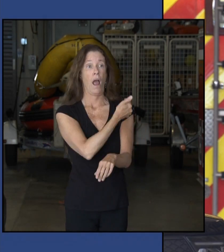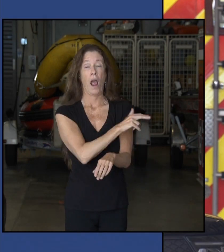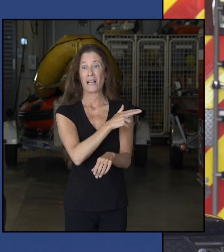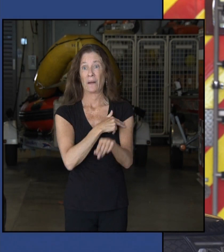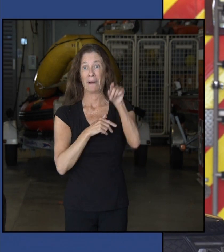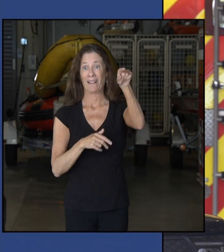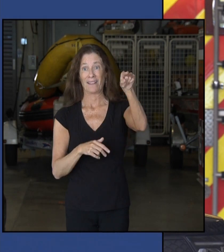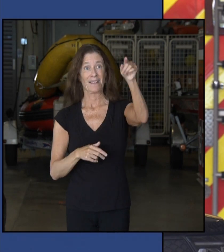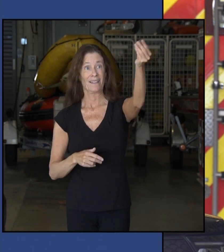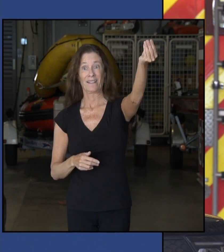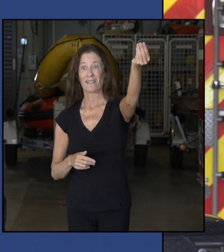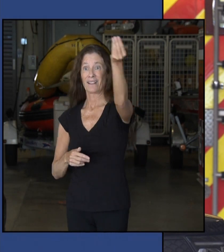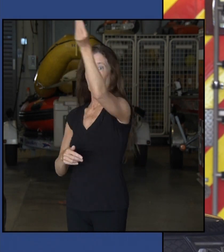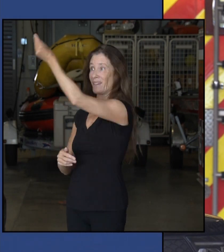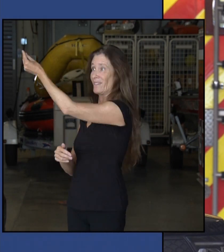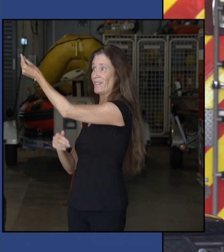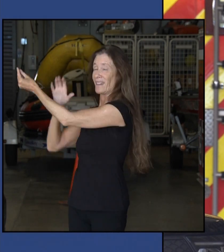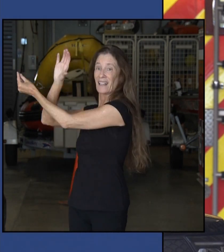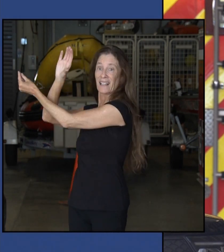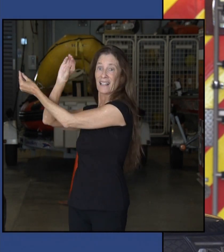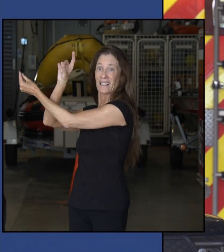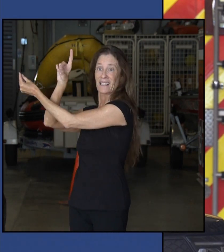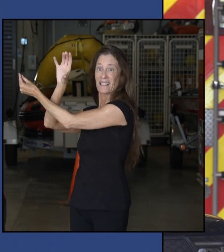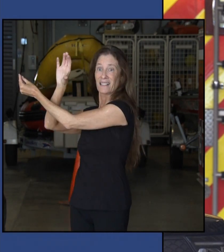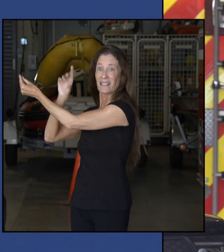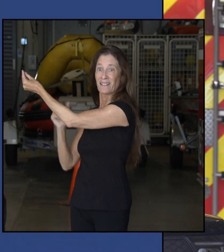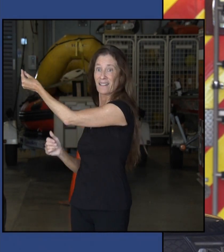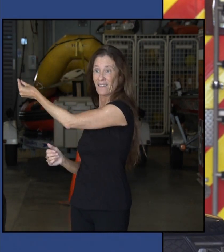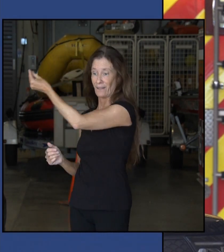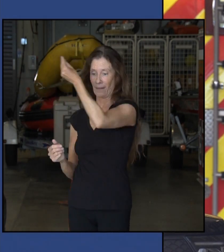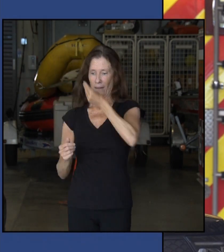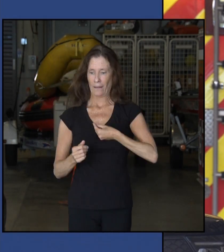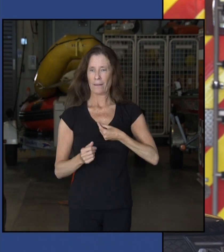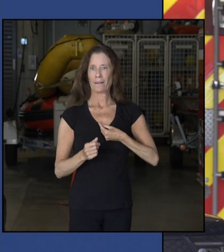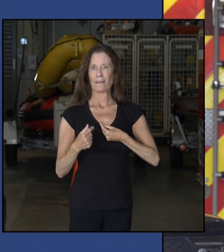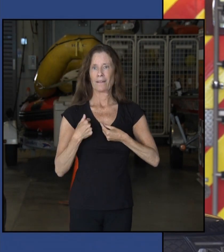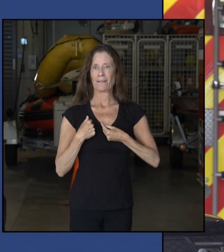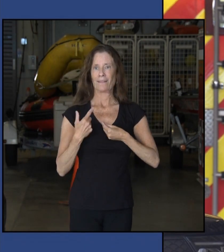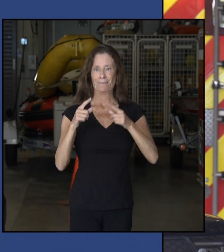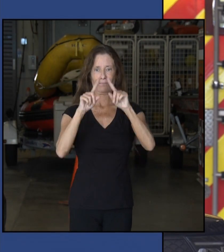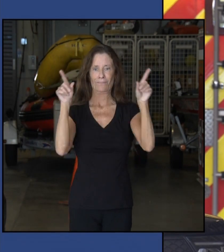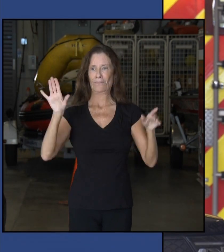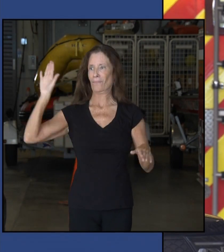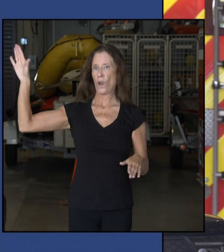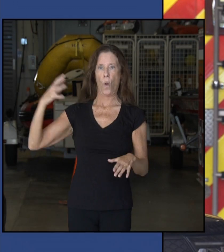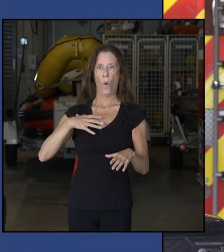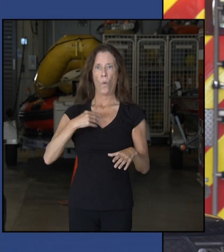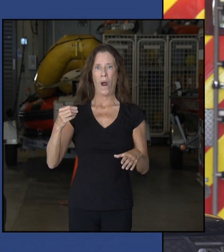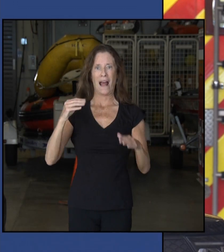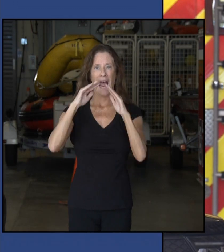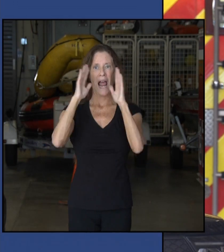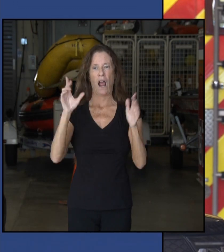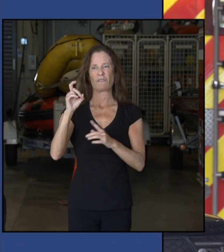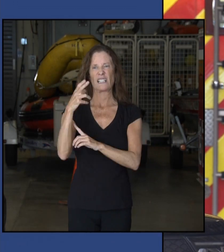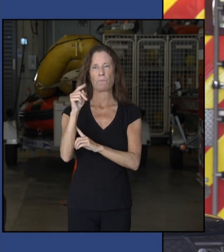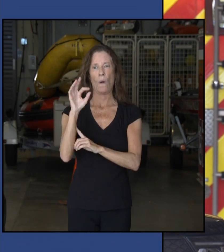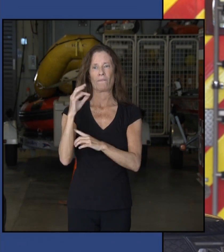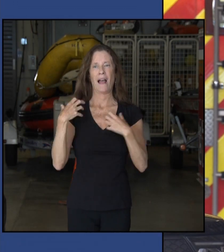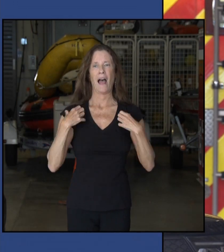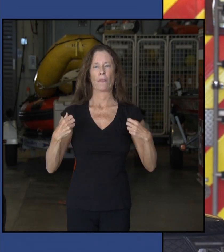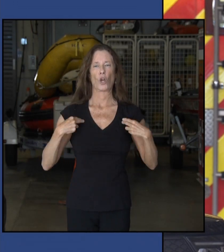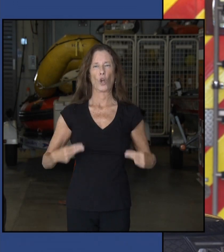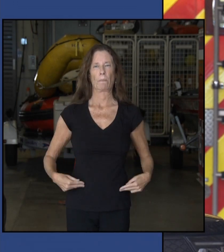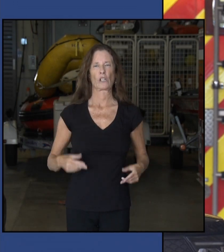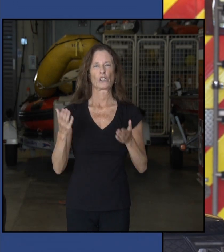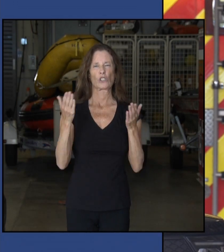to Pennsylvania using a specific database. The White House and the Department of Health and Human Services federally is now